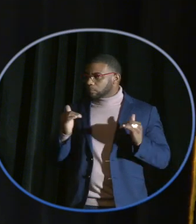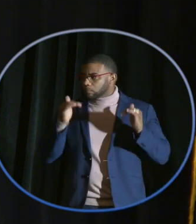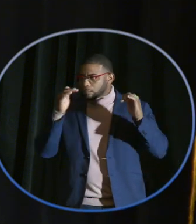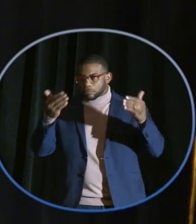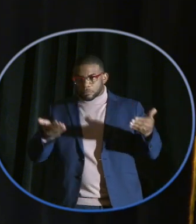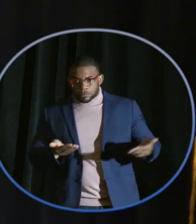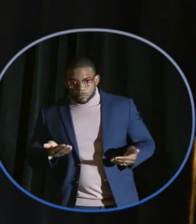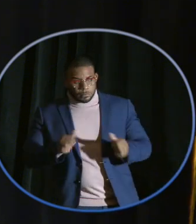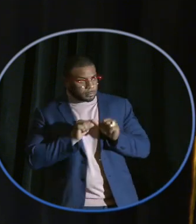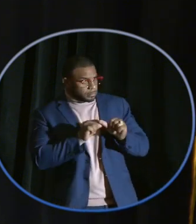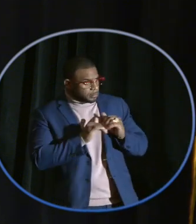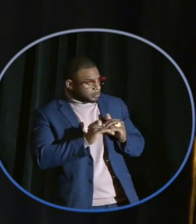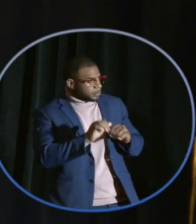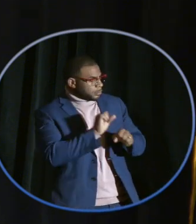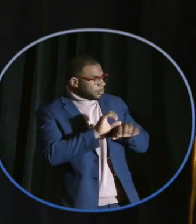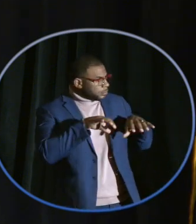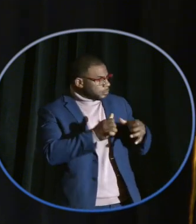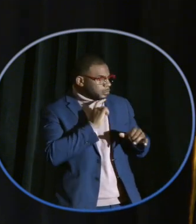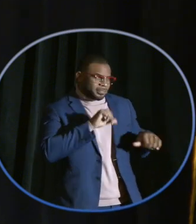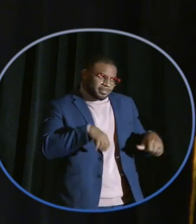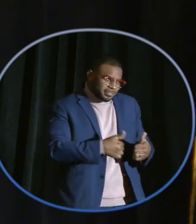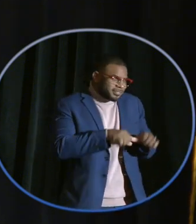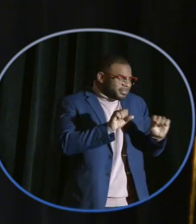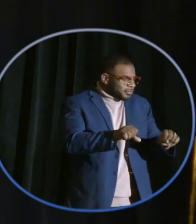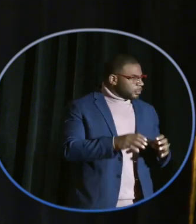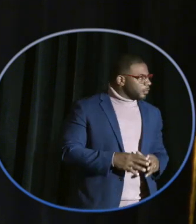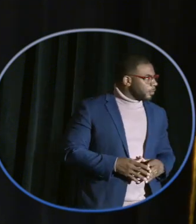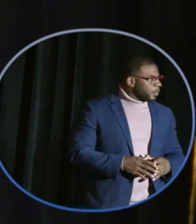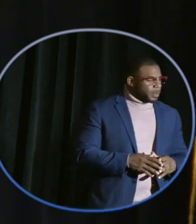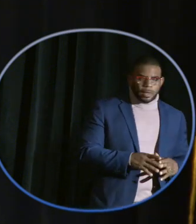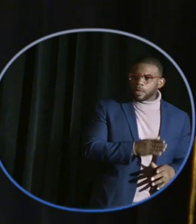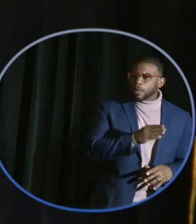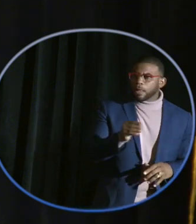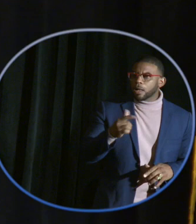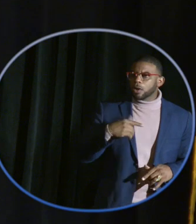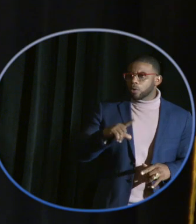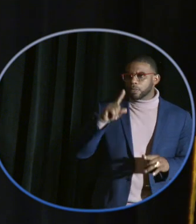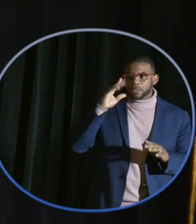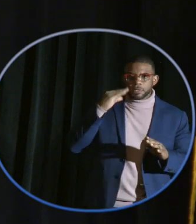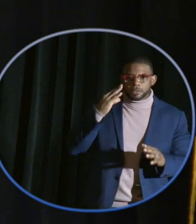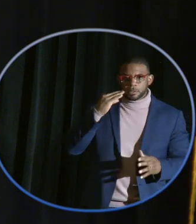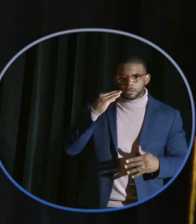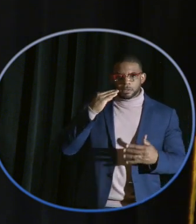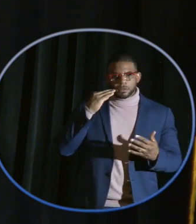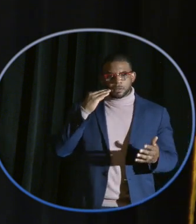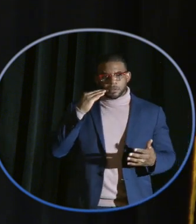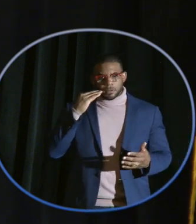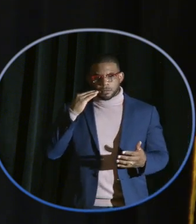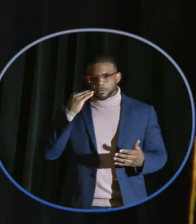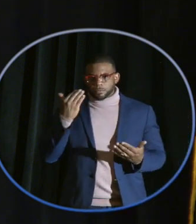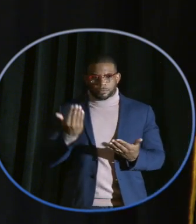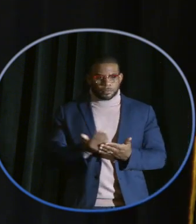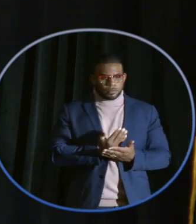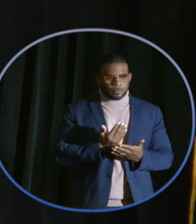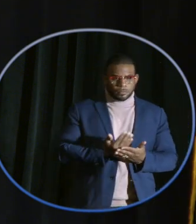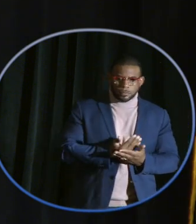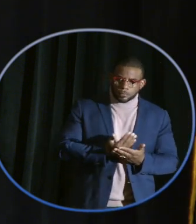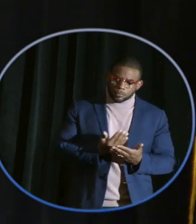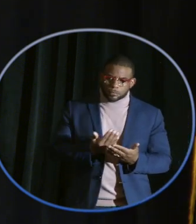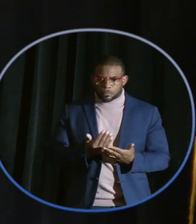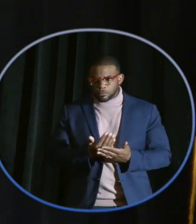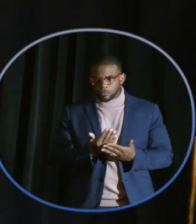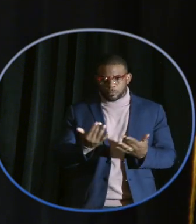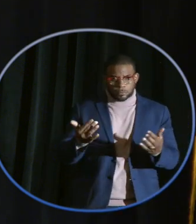Hiring and maintaining a workforce can be challenging, and we experience newly